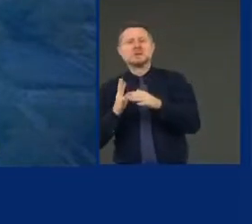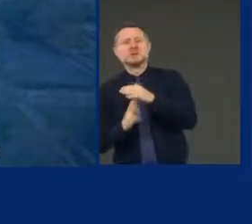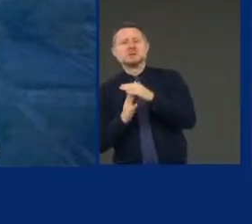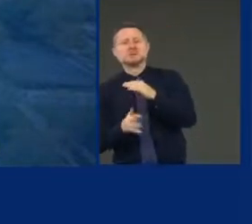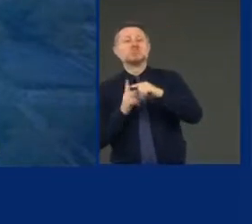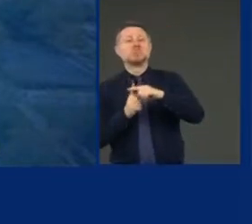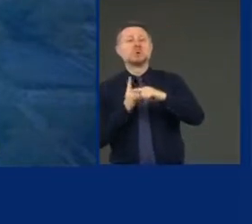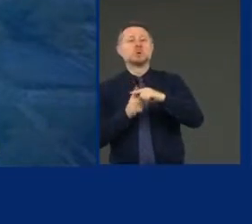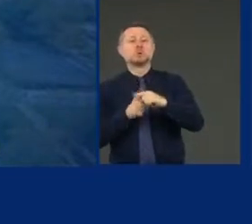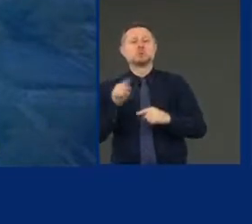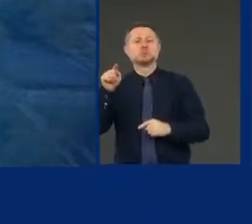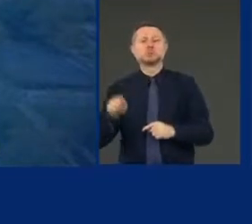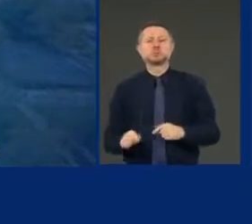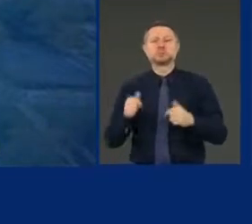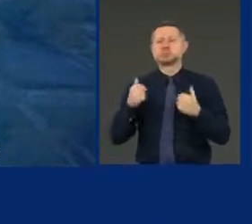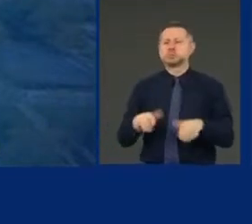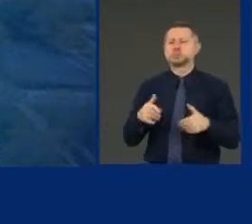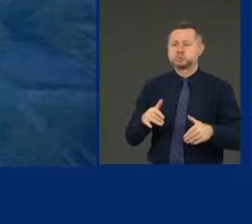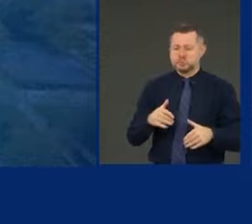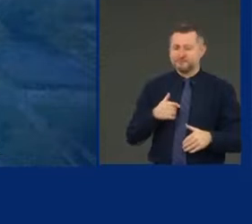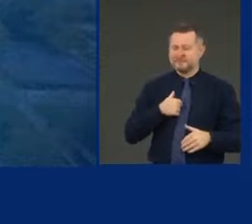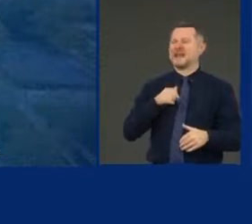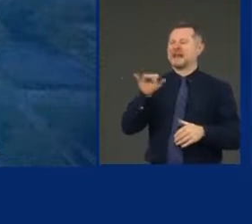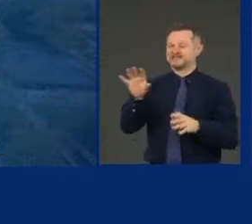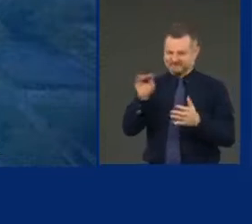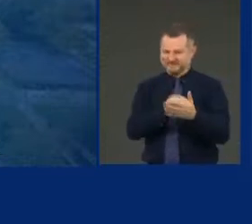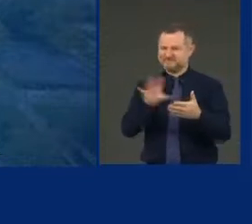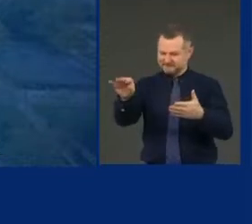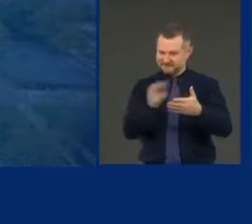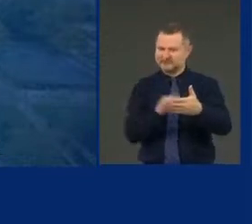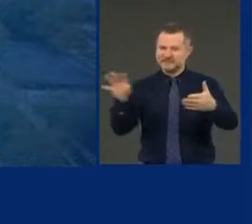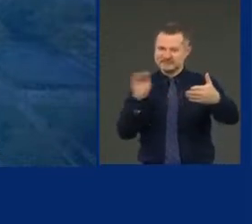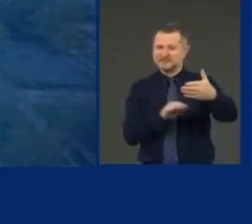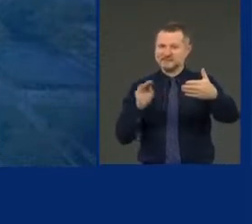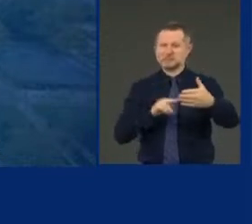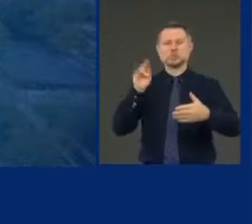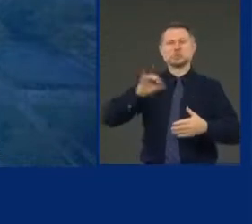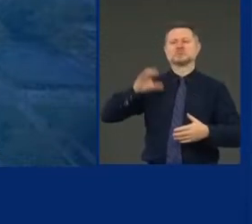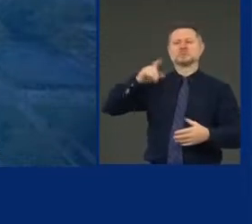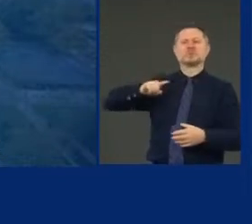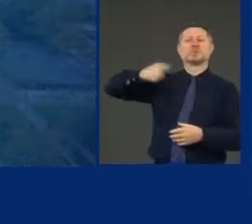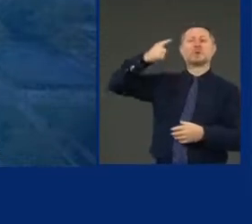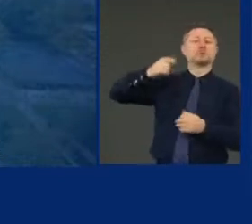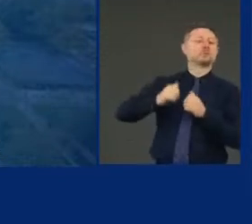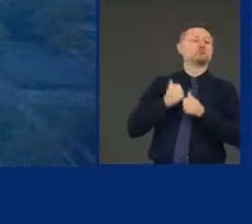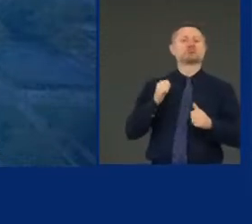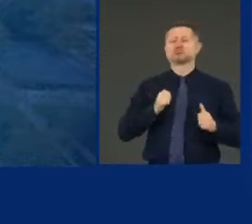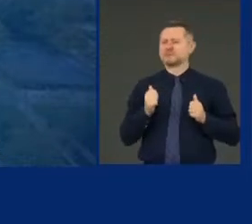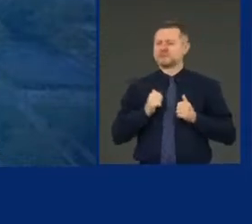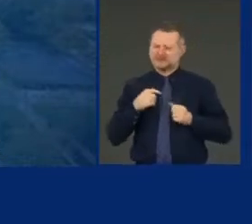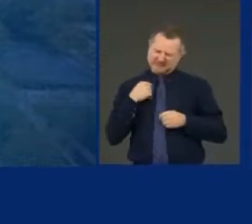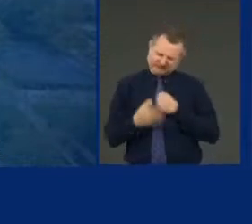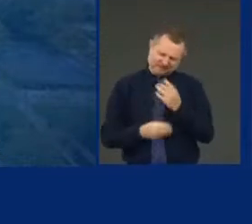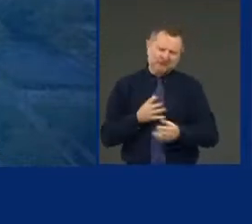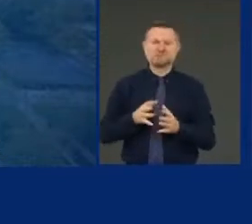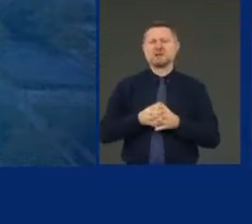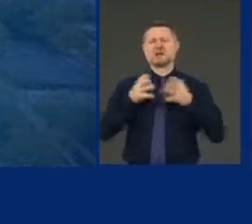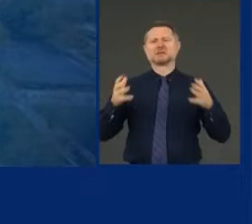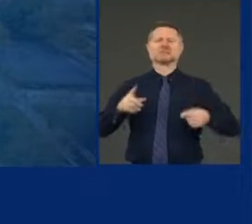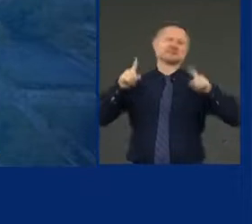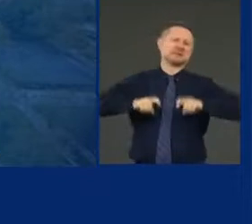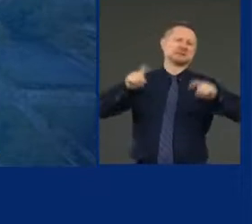we have, we're the most aggressive state in the country in actually doing testing, and the testing tells you where the new cases are coming